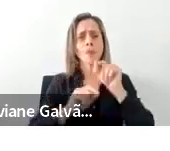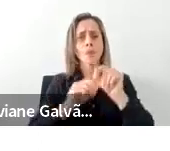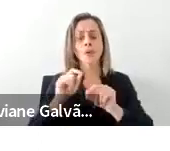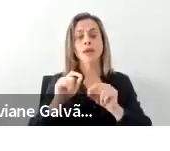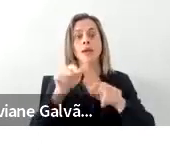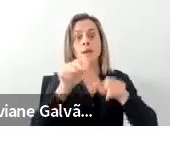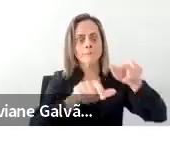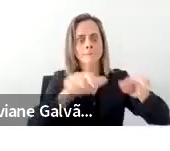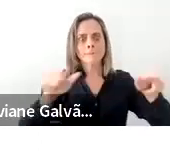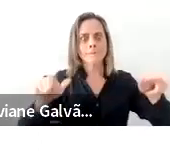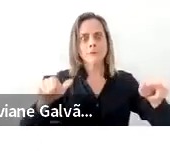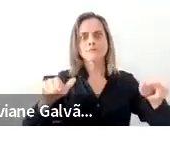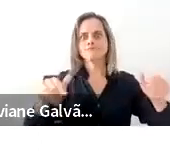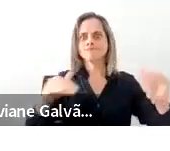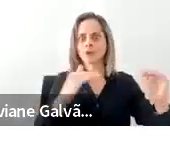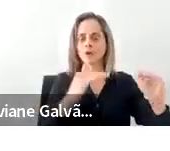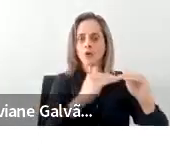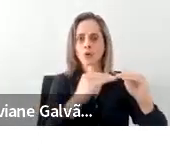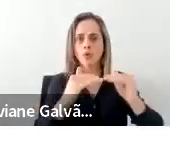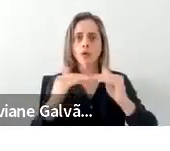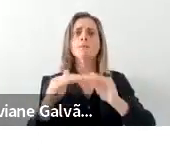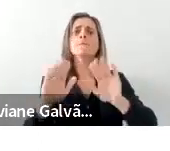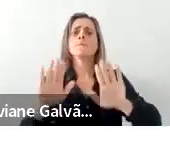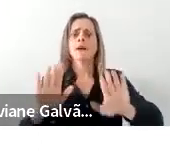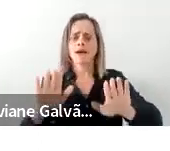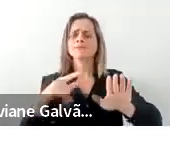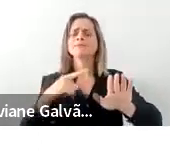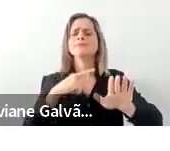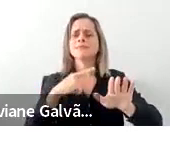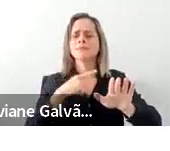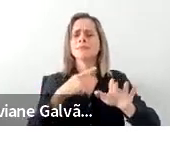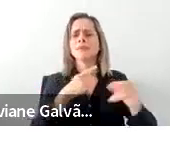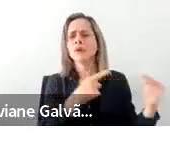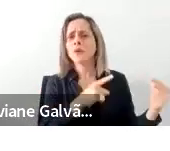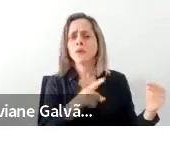had researched and presented his research on